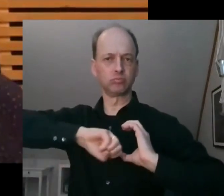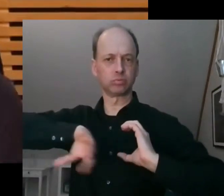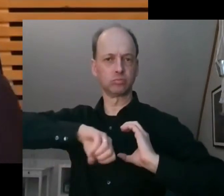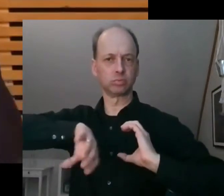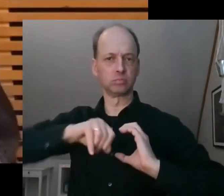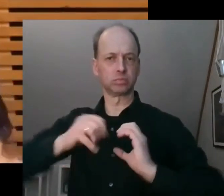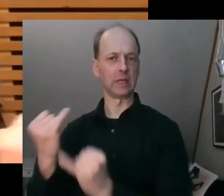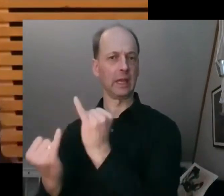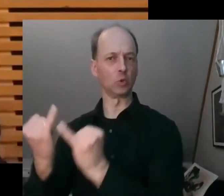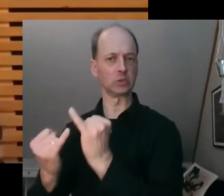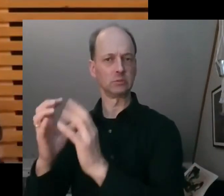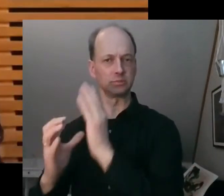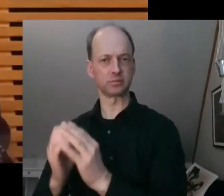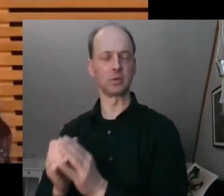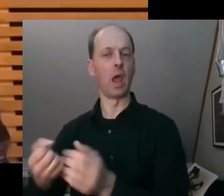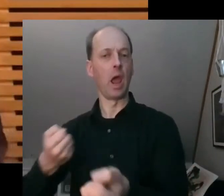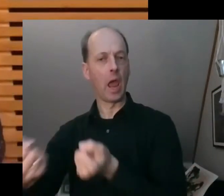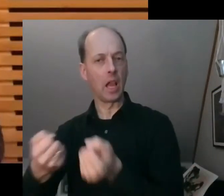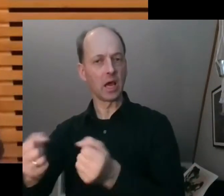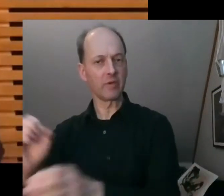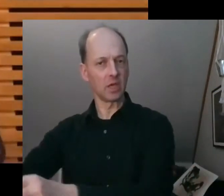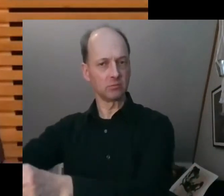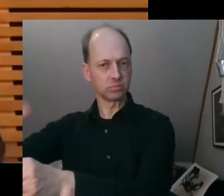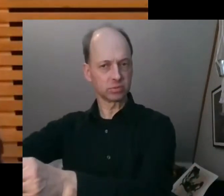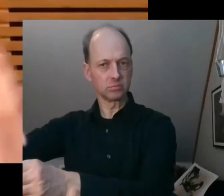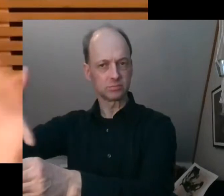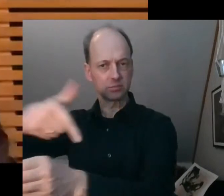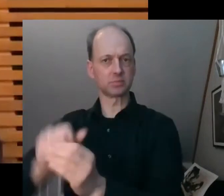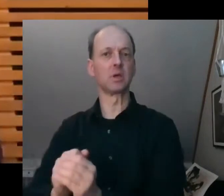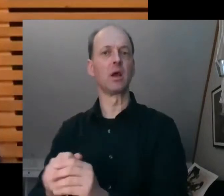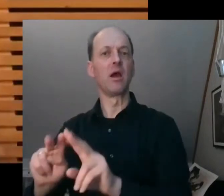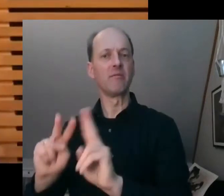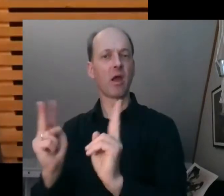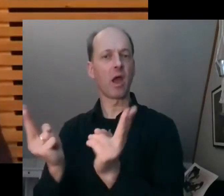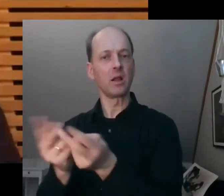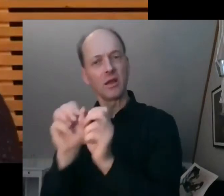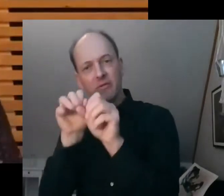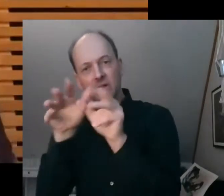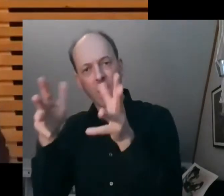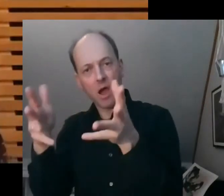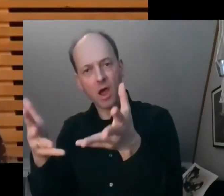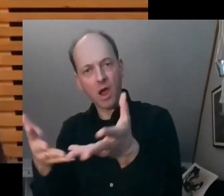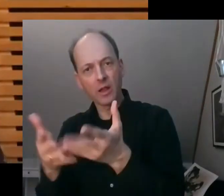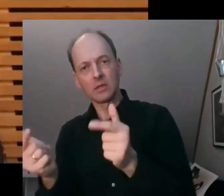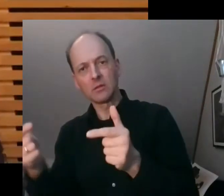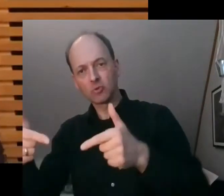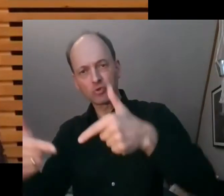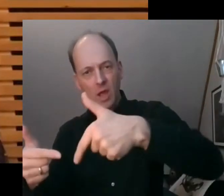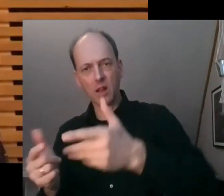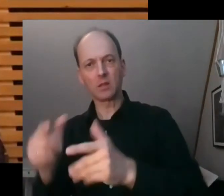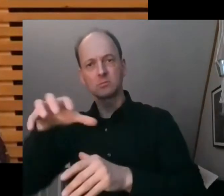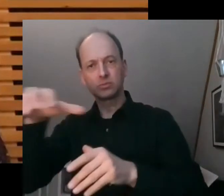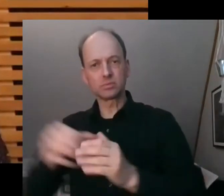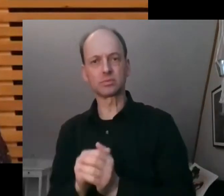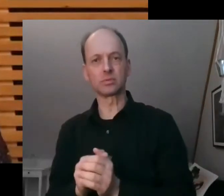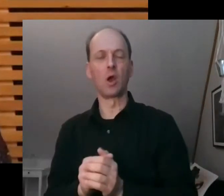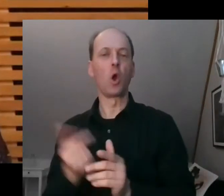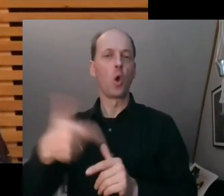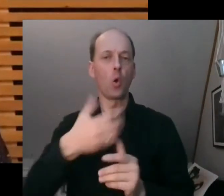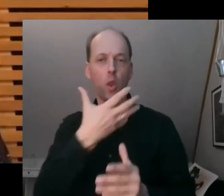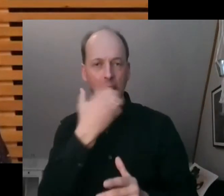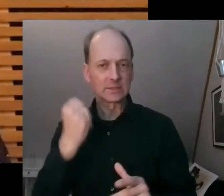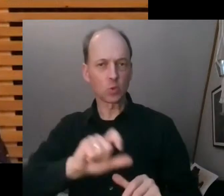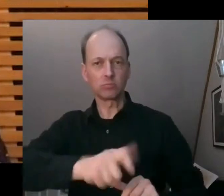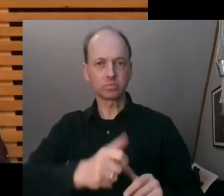and to bring it to refineries by ships or lorries, and to distribute it worldwide to petrol